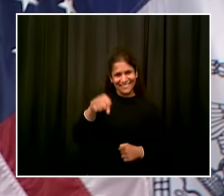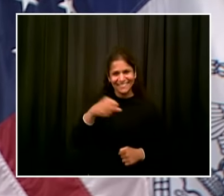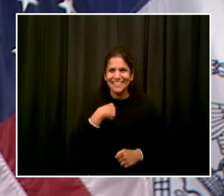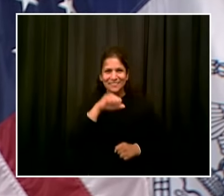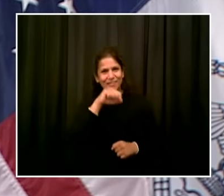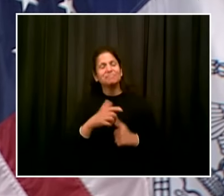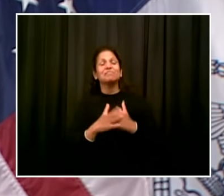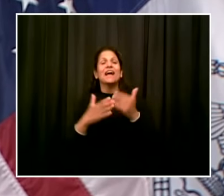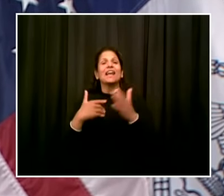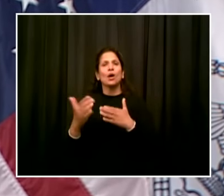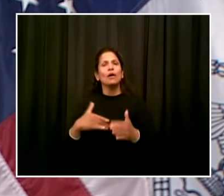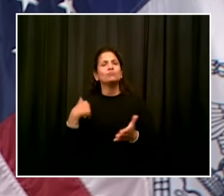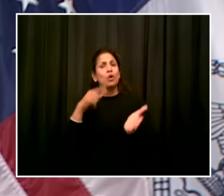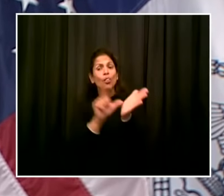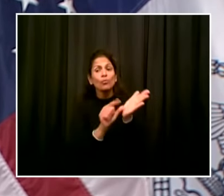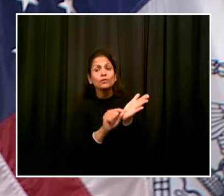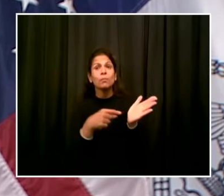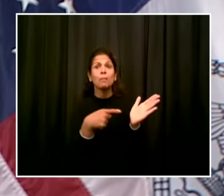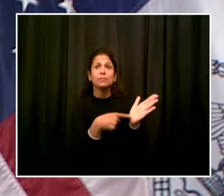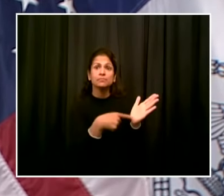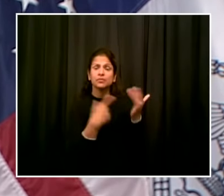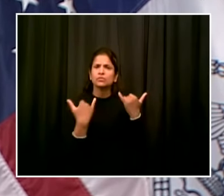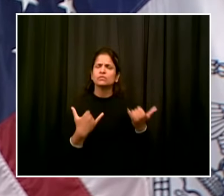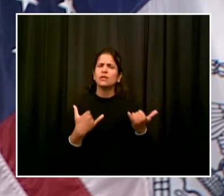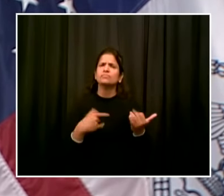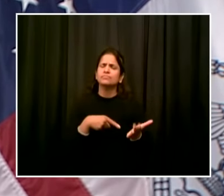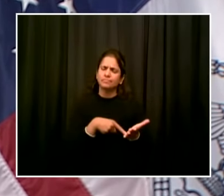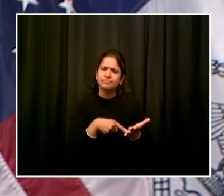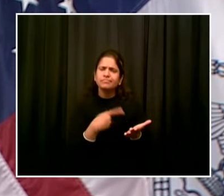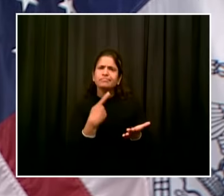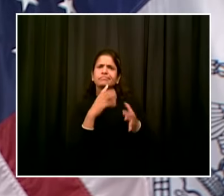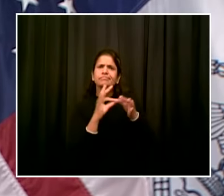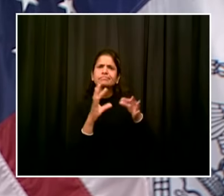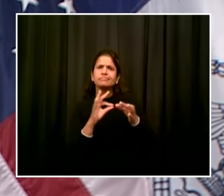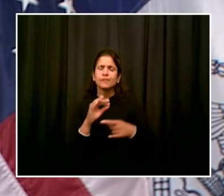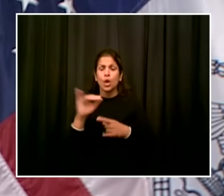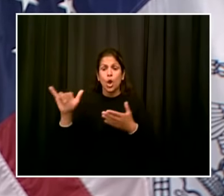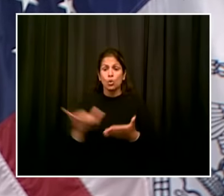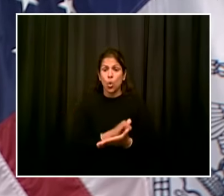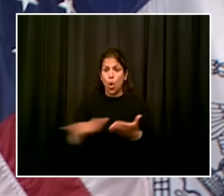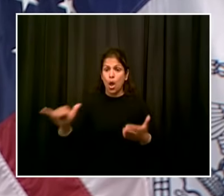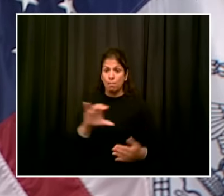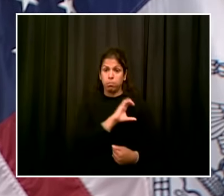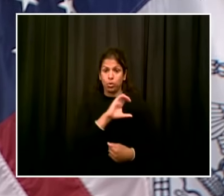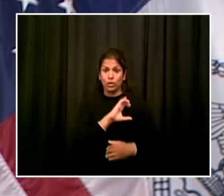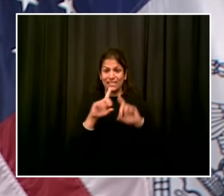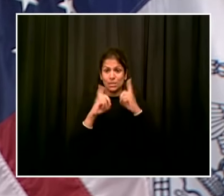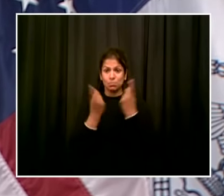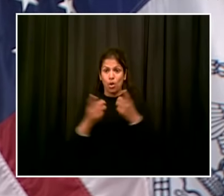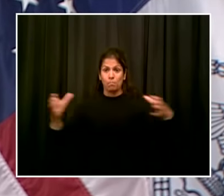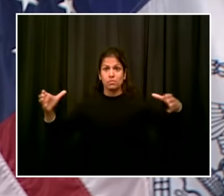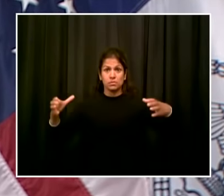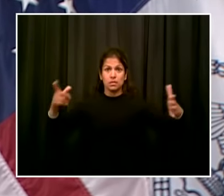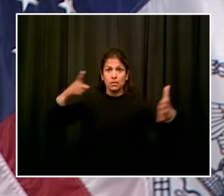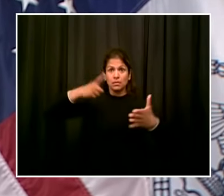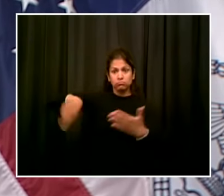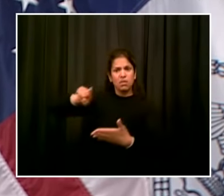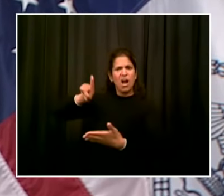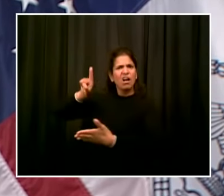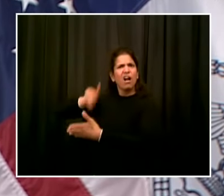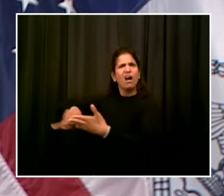has scrapped its 114-member traffic congestion mitigation unit Now, this move comes days after you disagreed with some